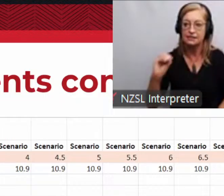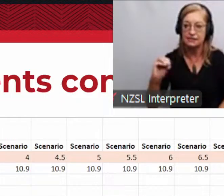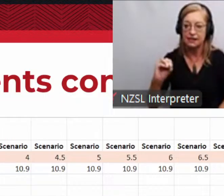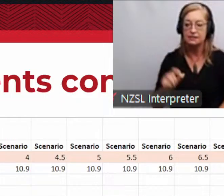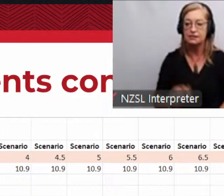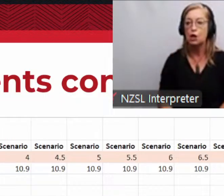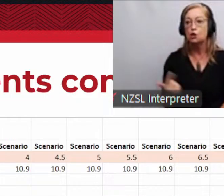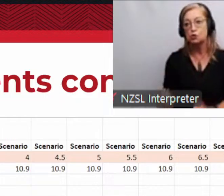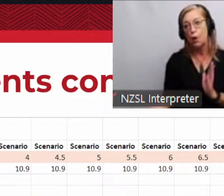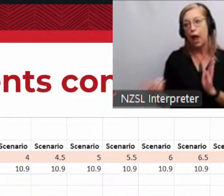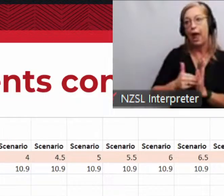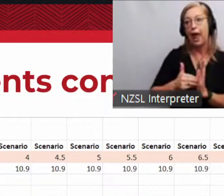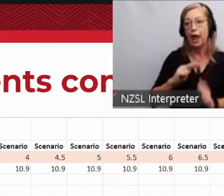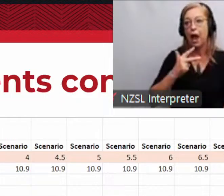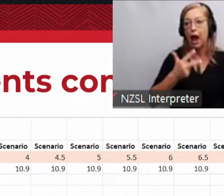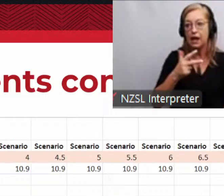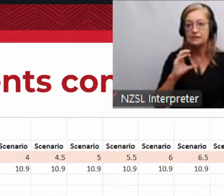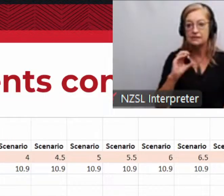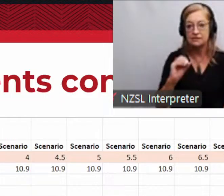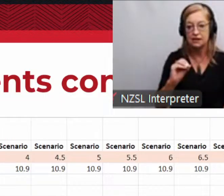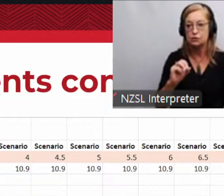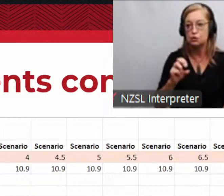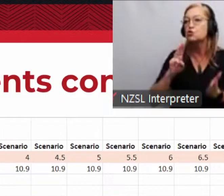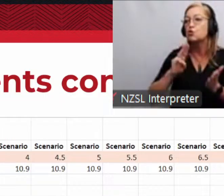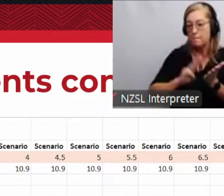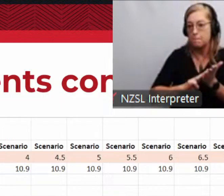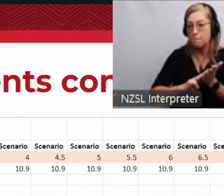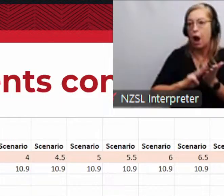8 cents to the mileage rate